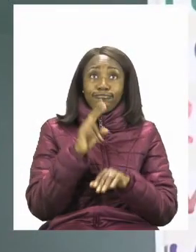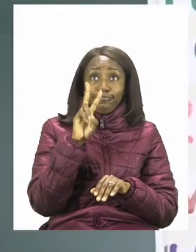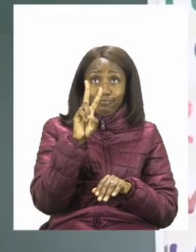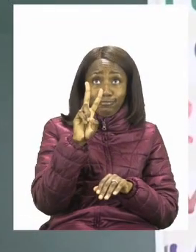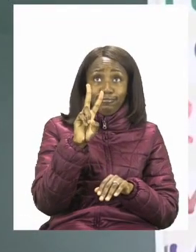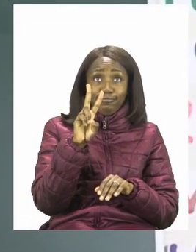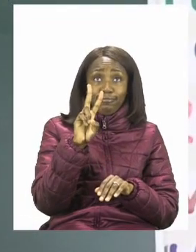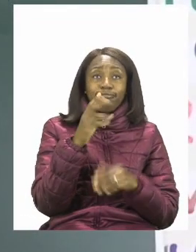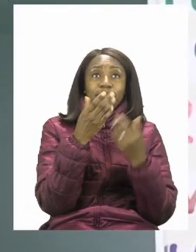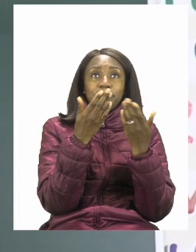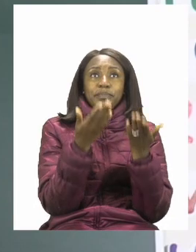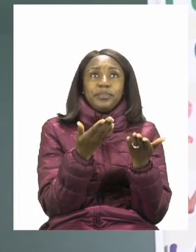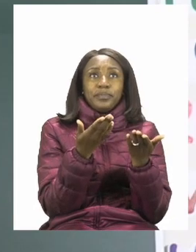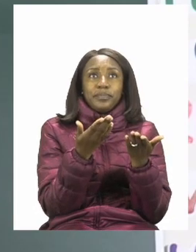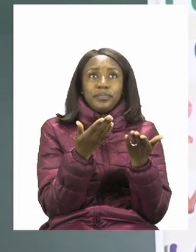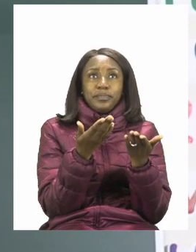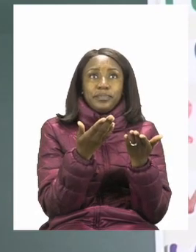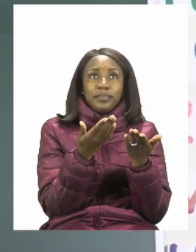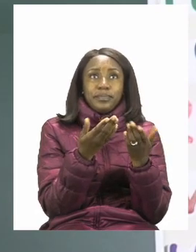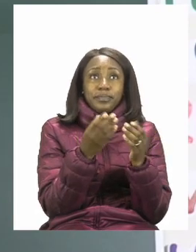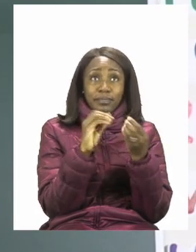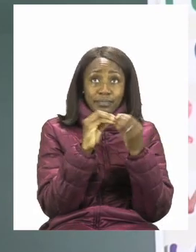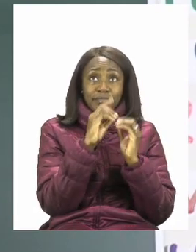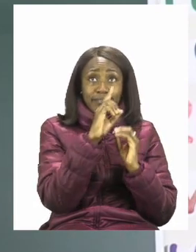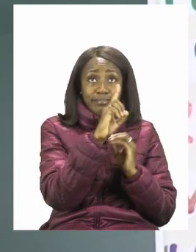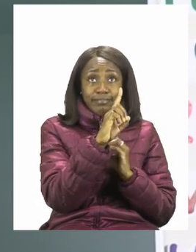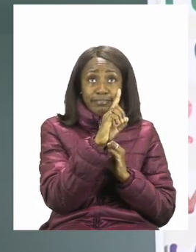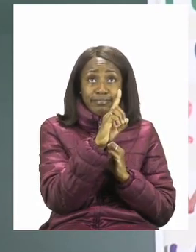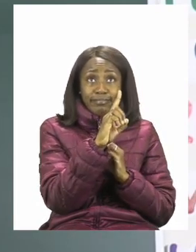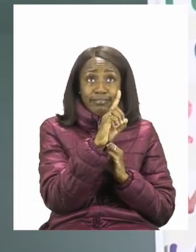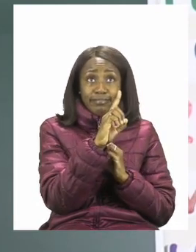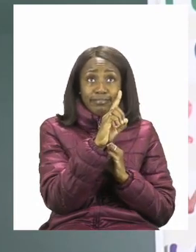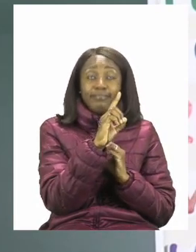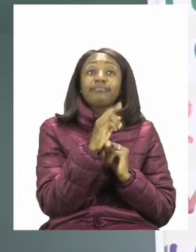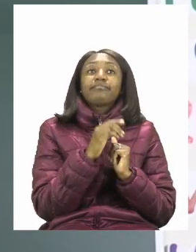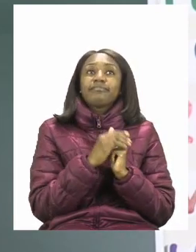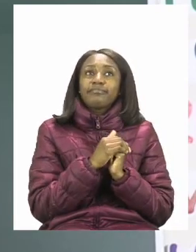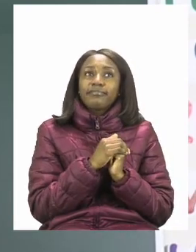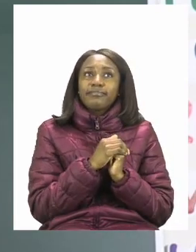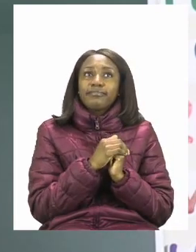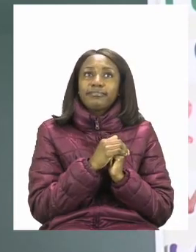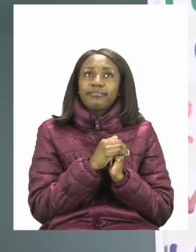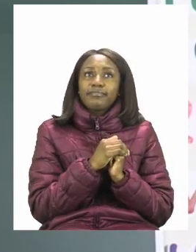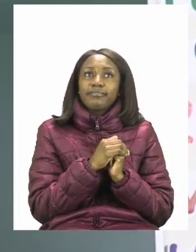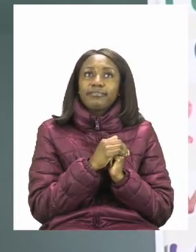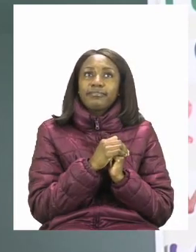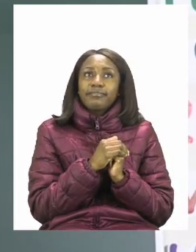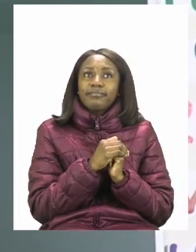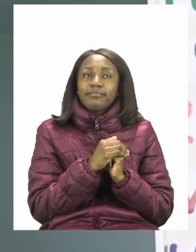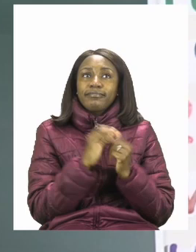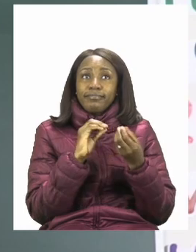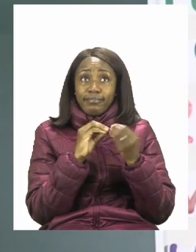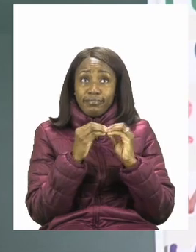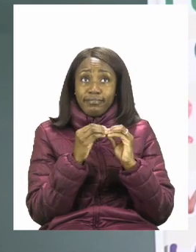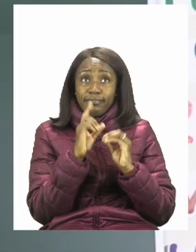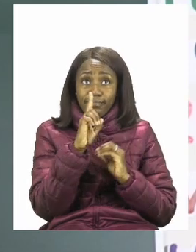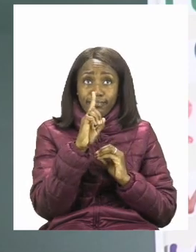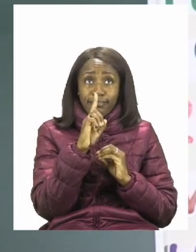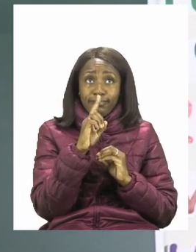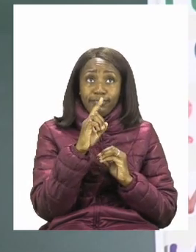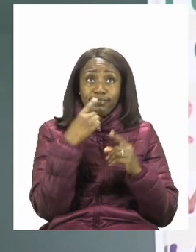board. The first one is number 1. Okay, the number for number 1 is the